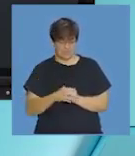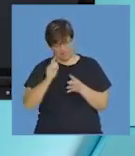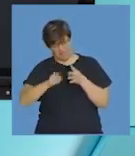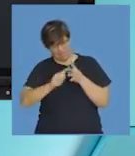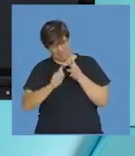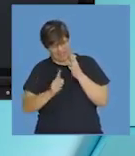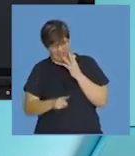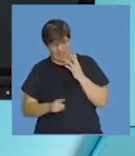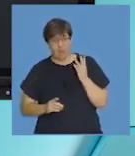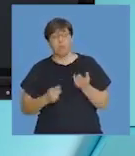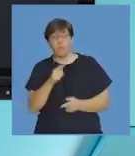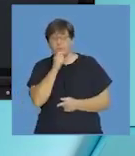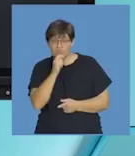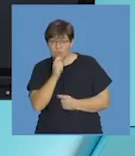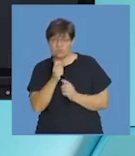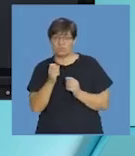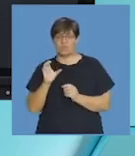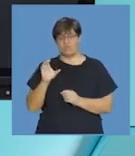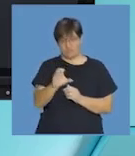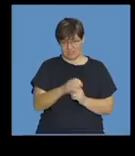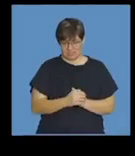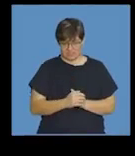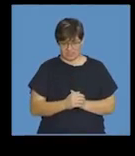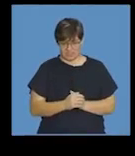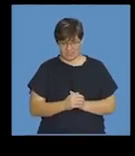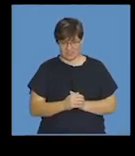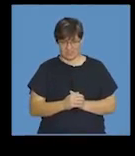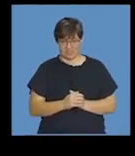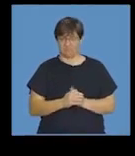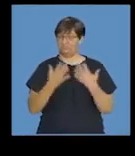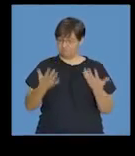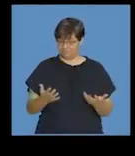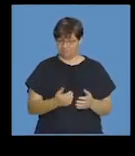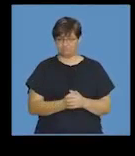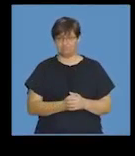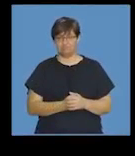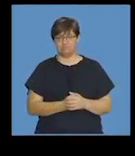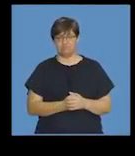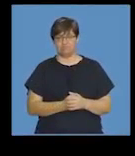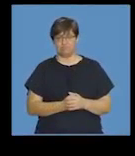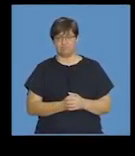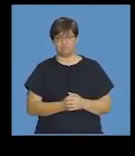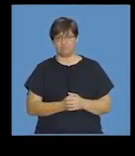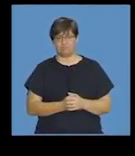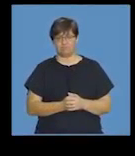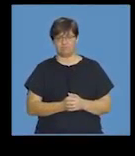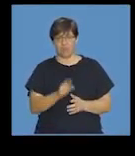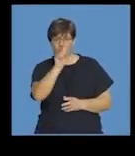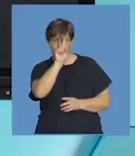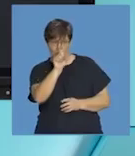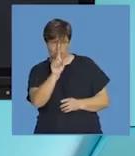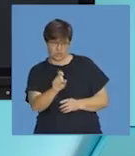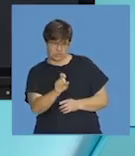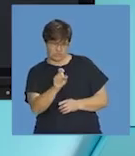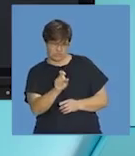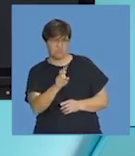all of these things with the force. You've done that before. Okay, so let's do some questions